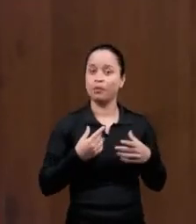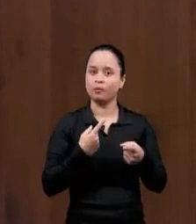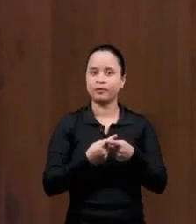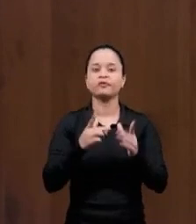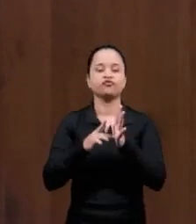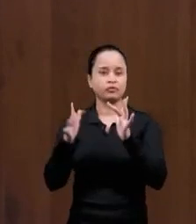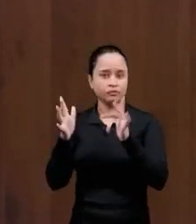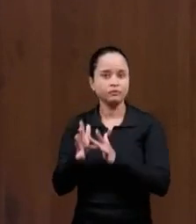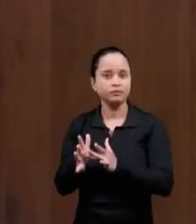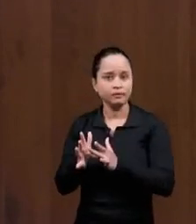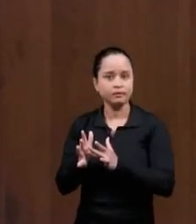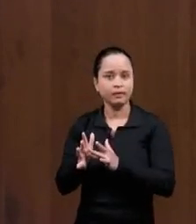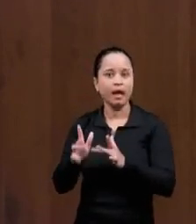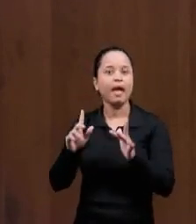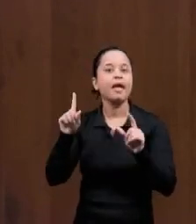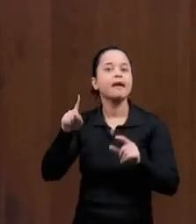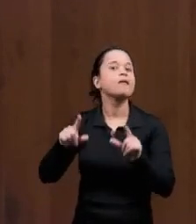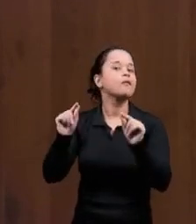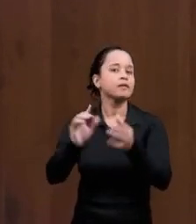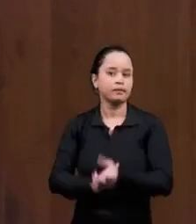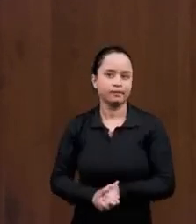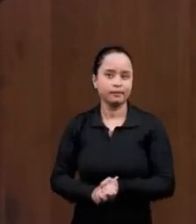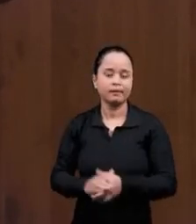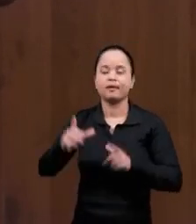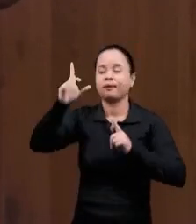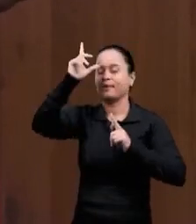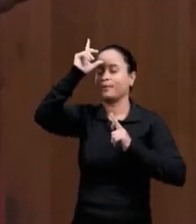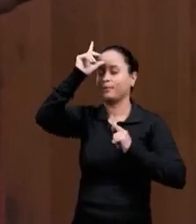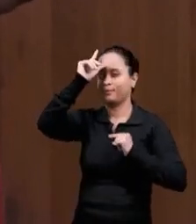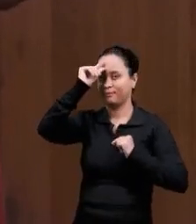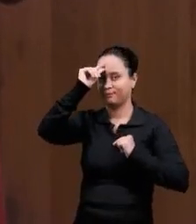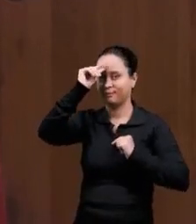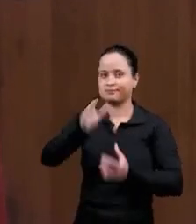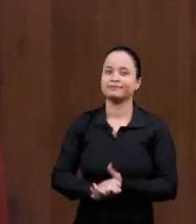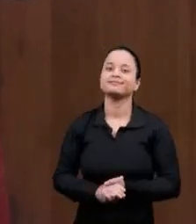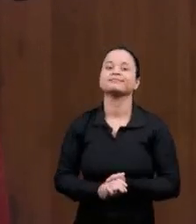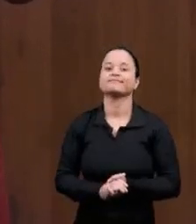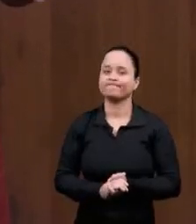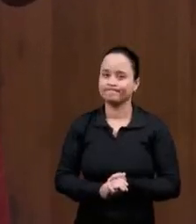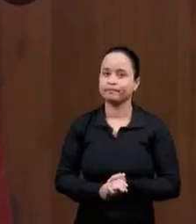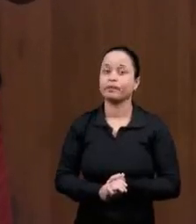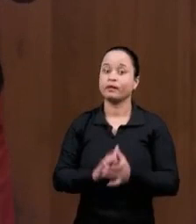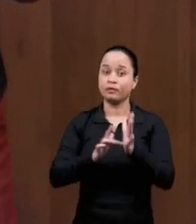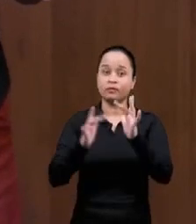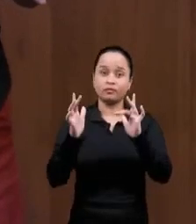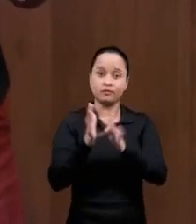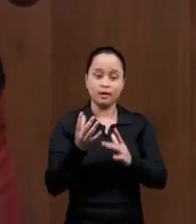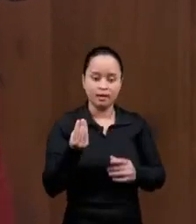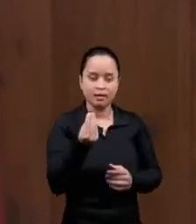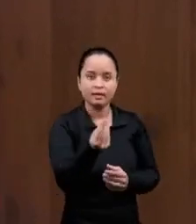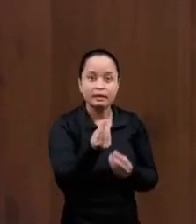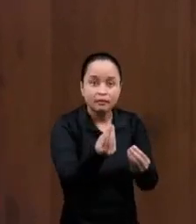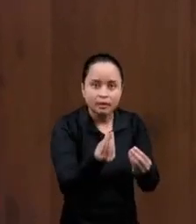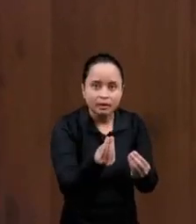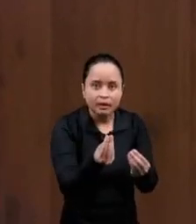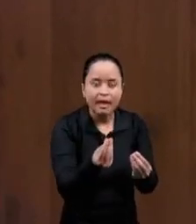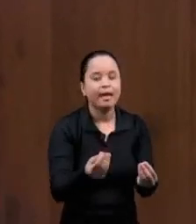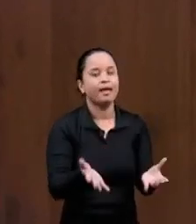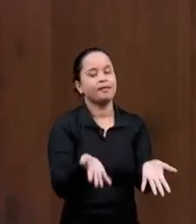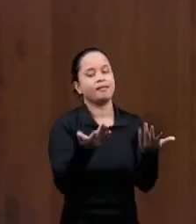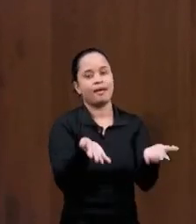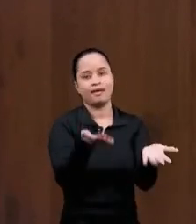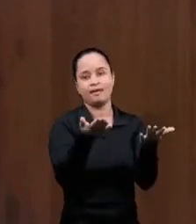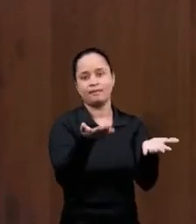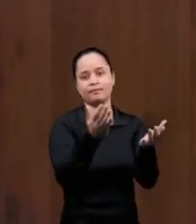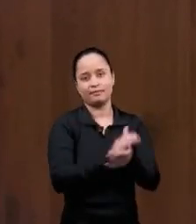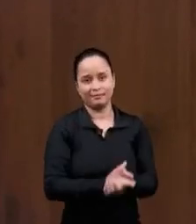our rest. The Word of God tells us that the yoke of Jesus is easy. Do you know why?